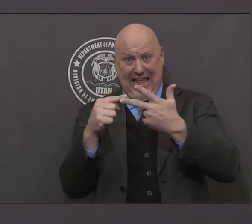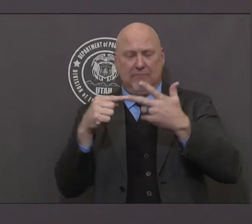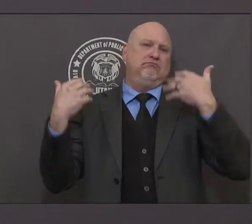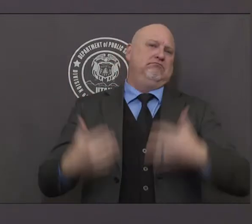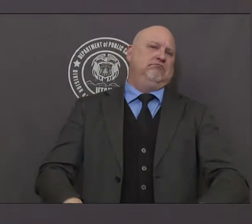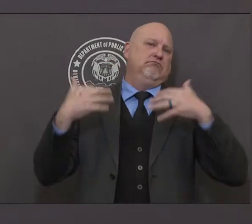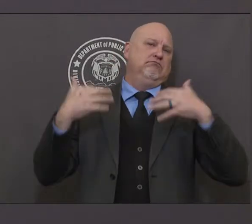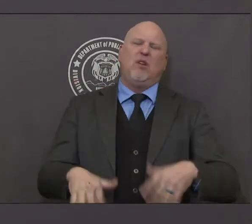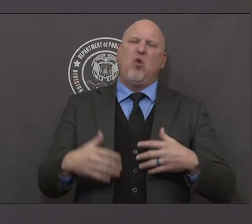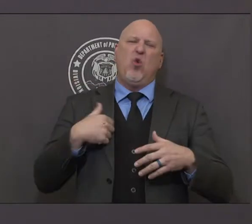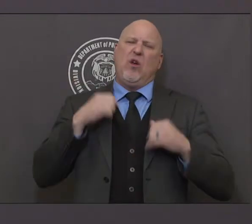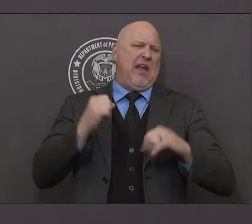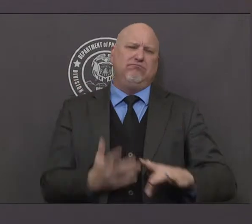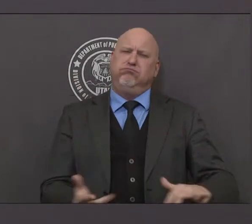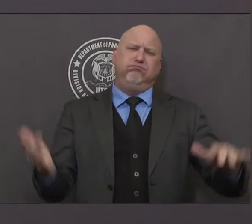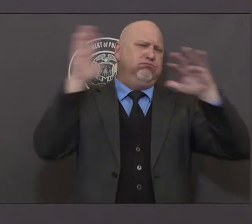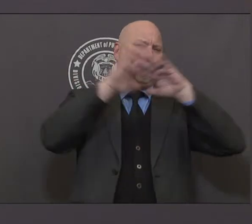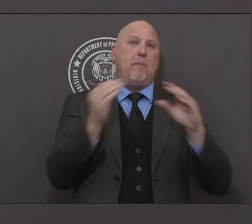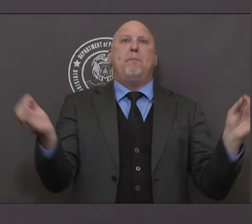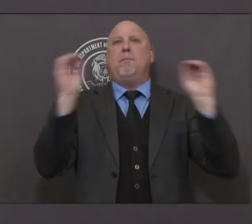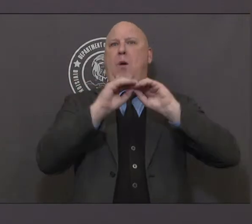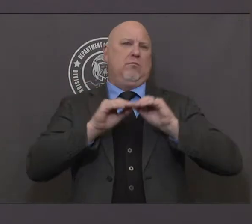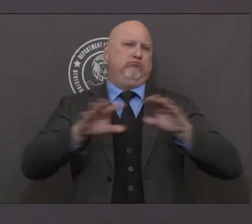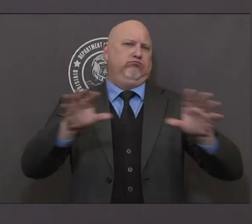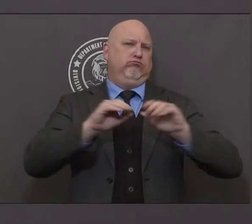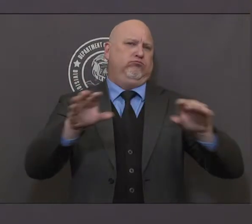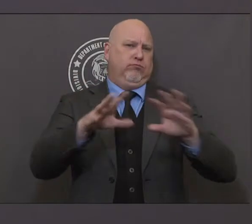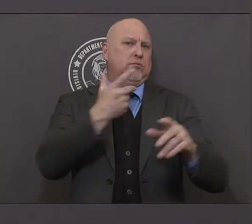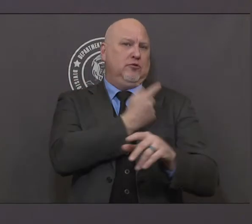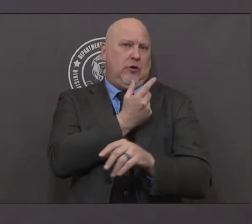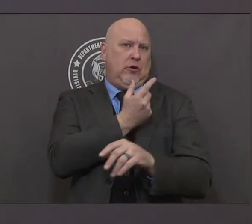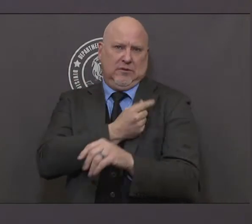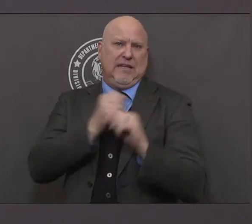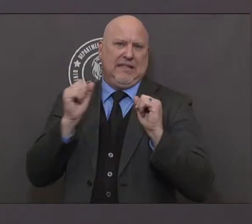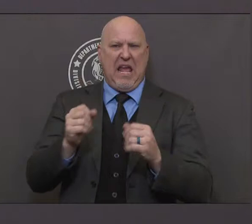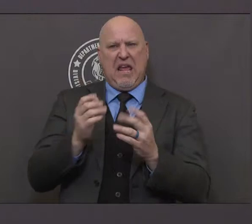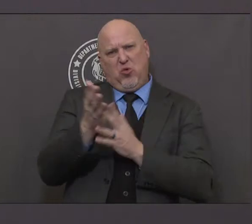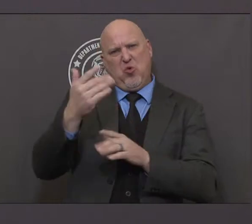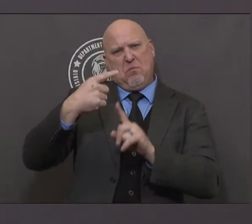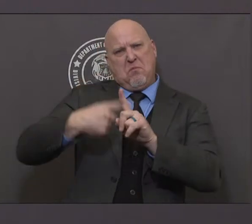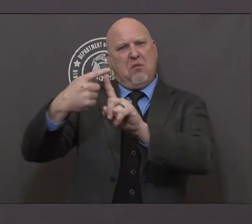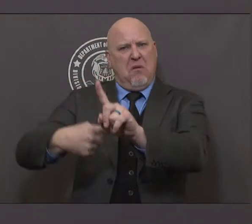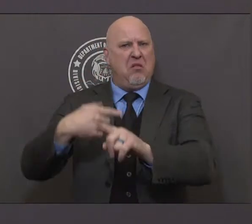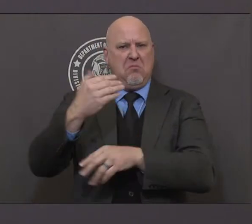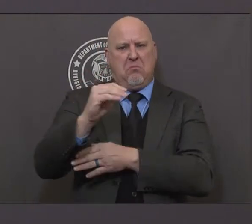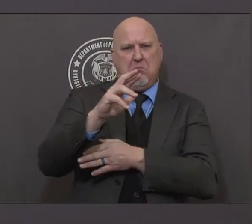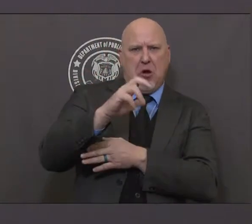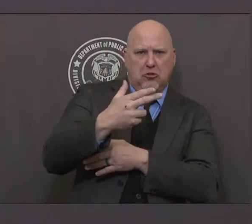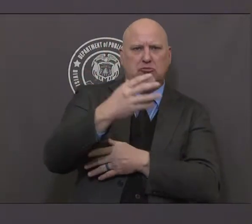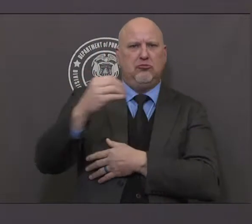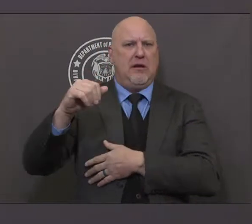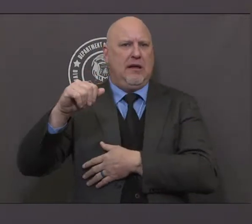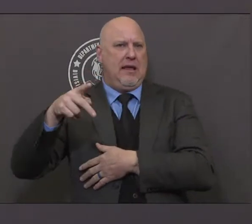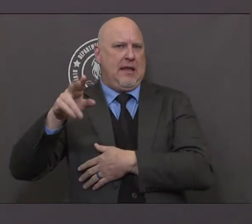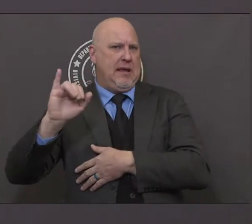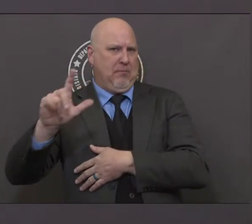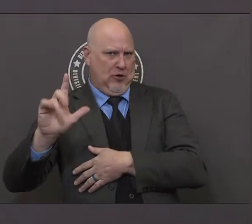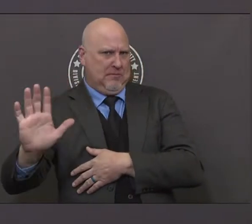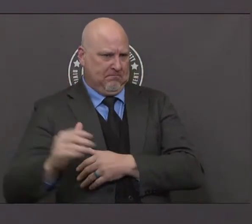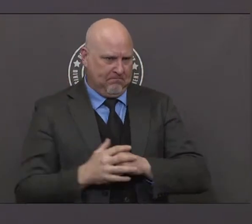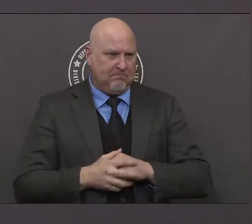addition to that 195,000 first and second doses from Pfizer and Moderna, we are planning on